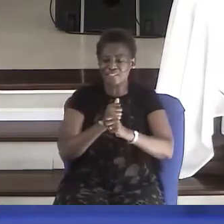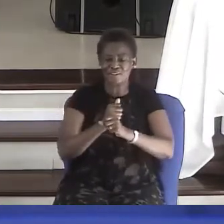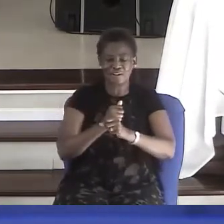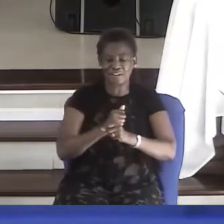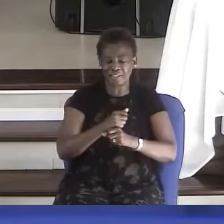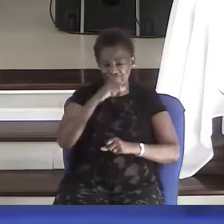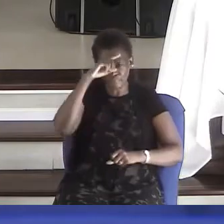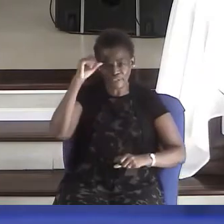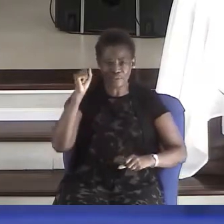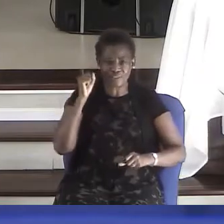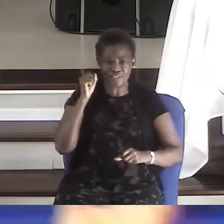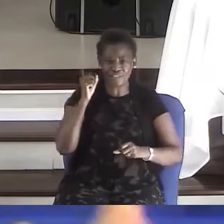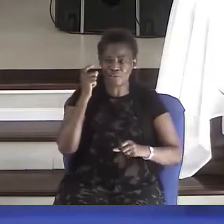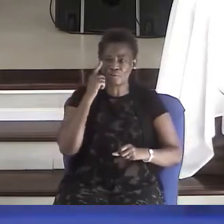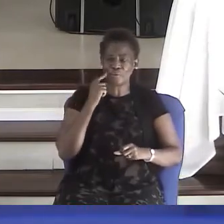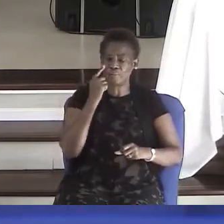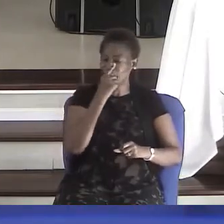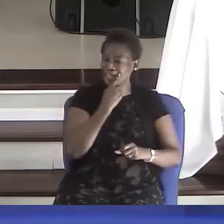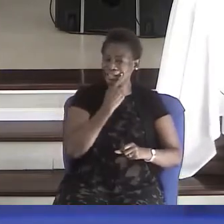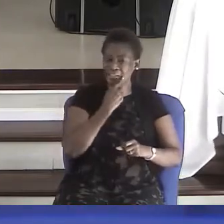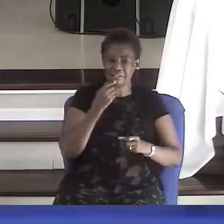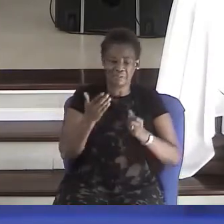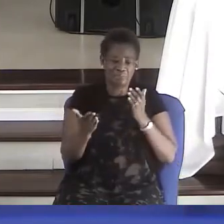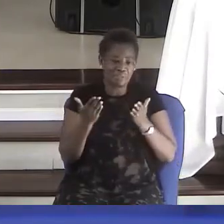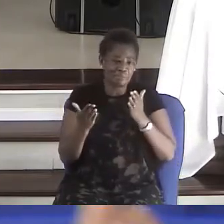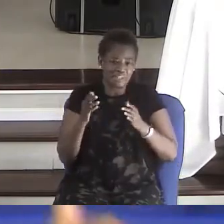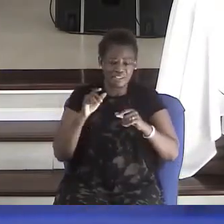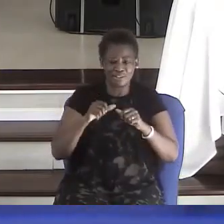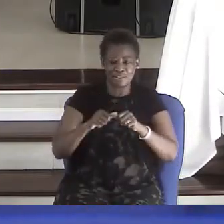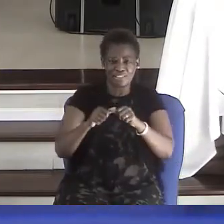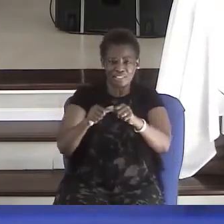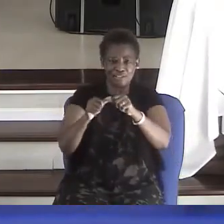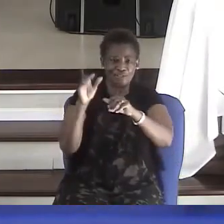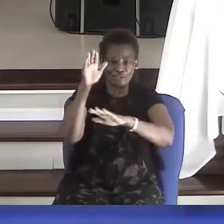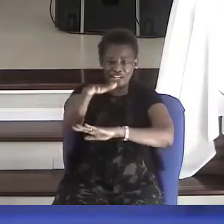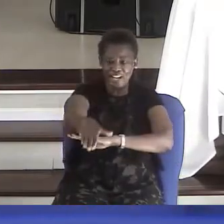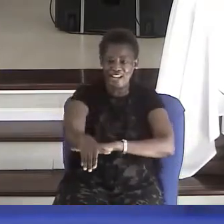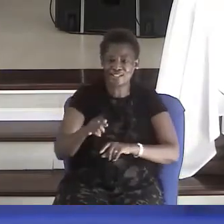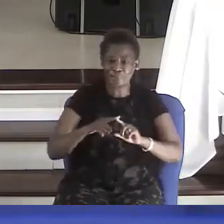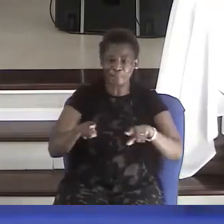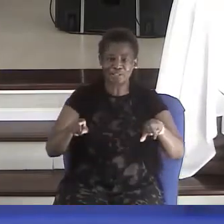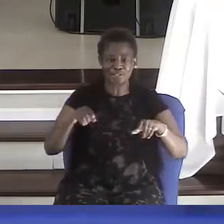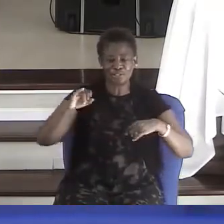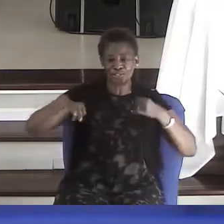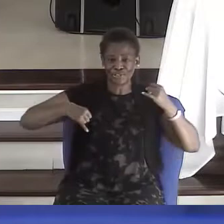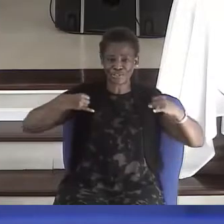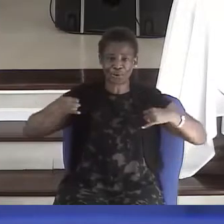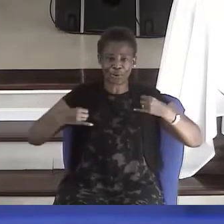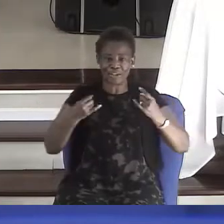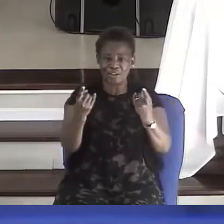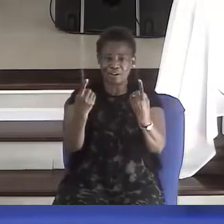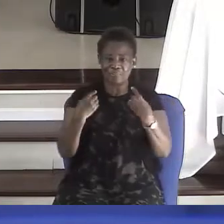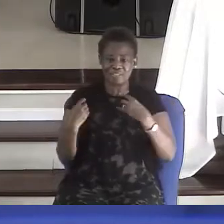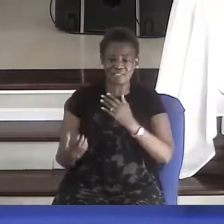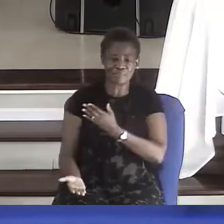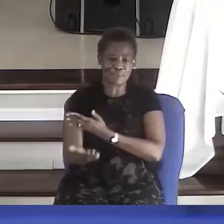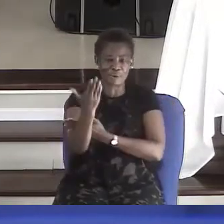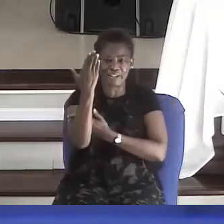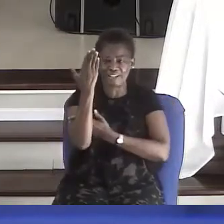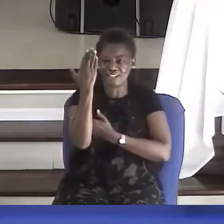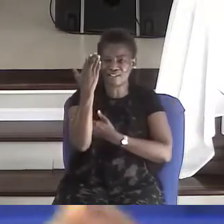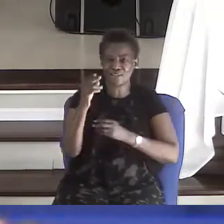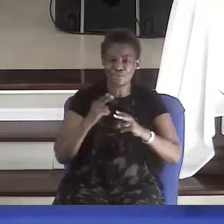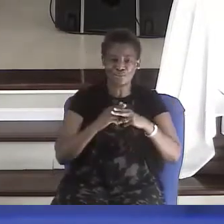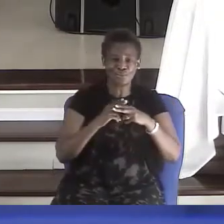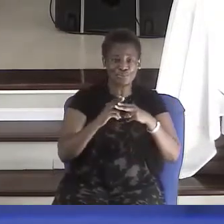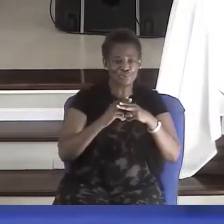night, but joy comes in the morning. Soon it